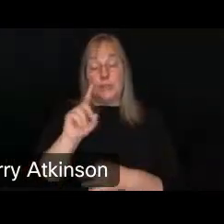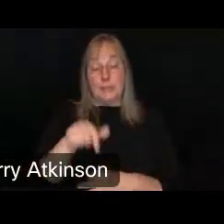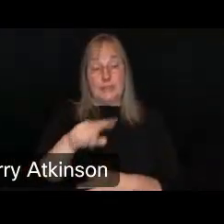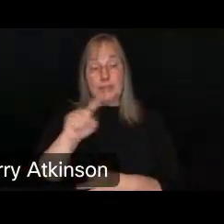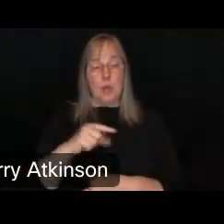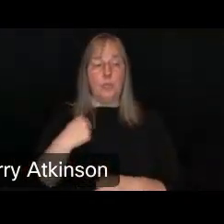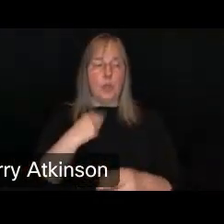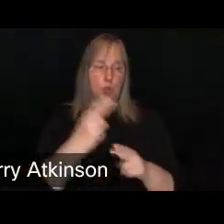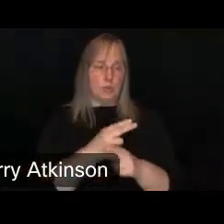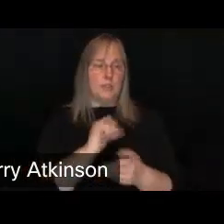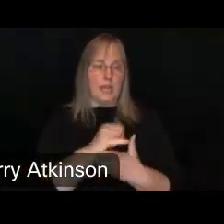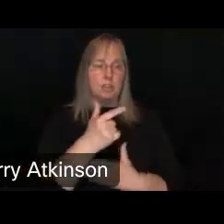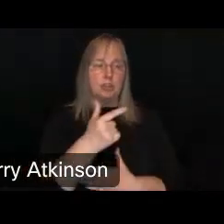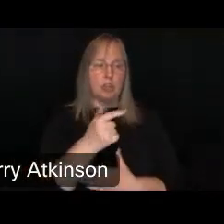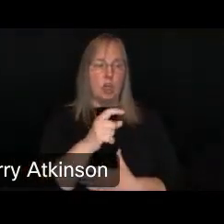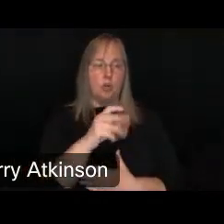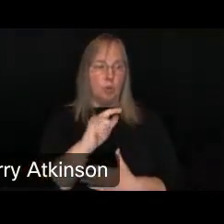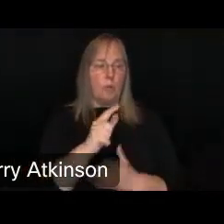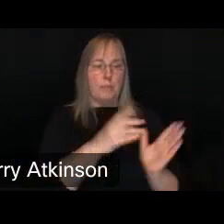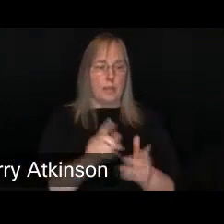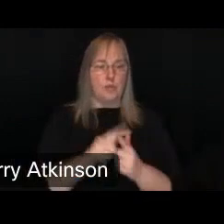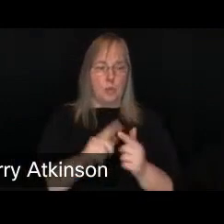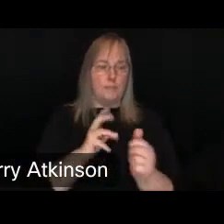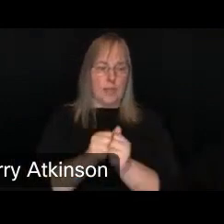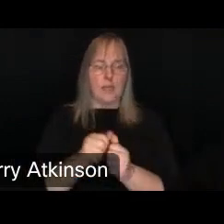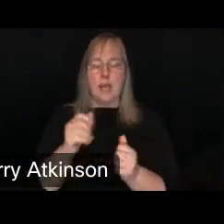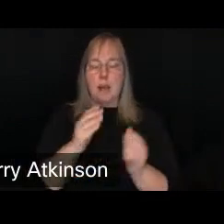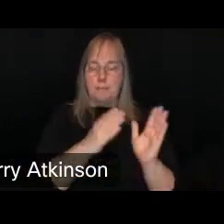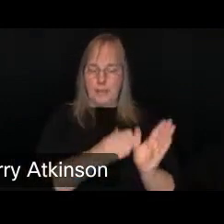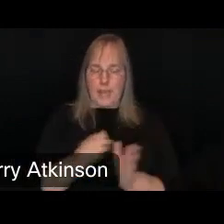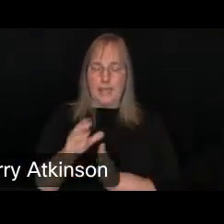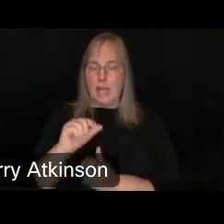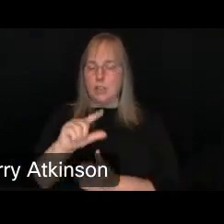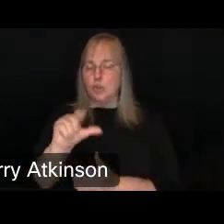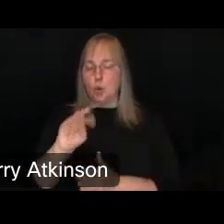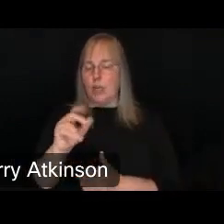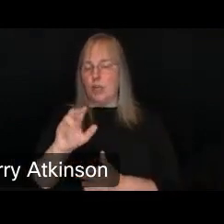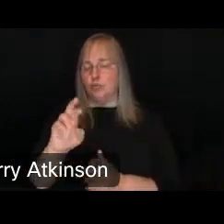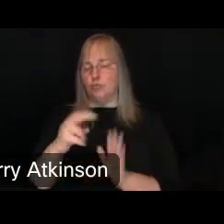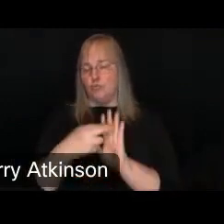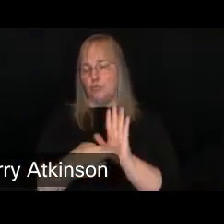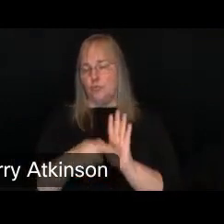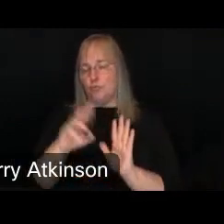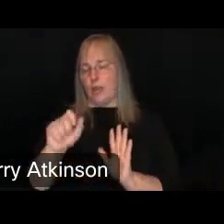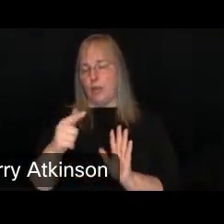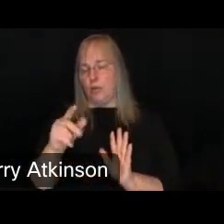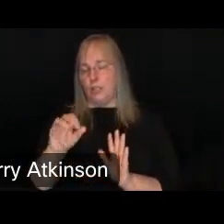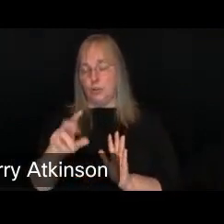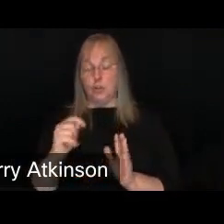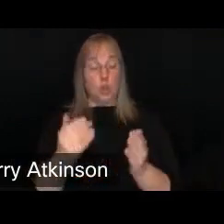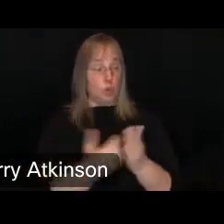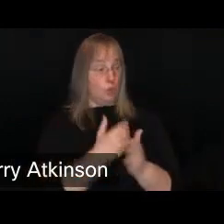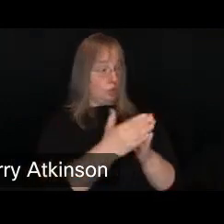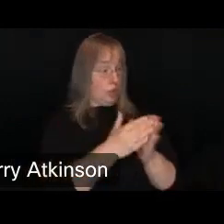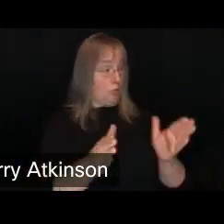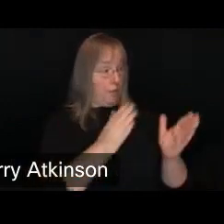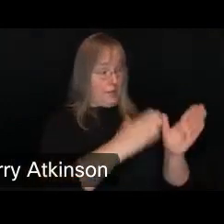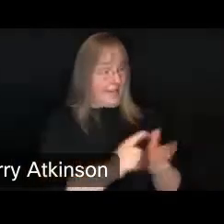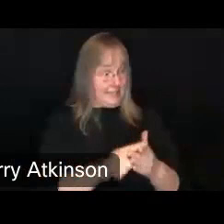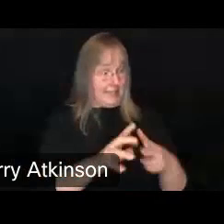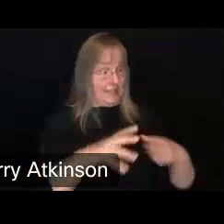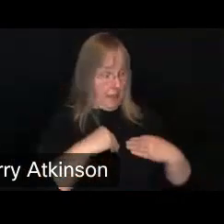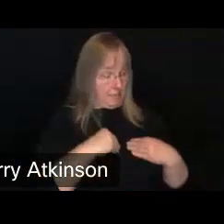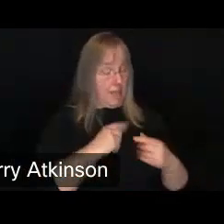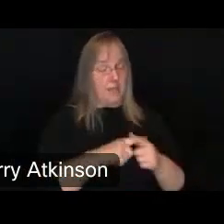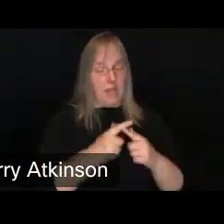update our land development and zoning regulations. So once a new general plan is adopted, we go through our land development and zoning regulations